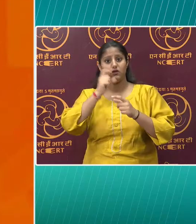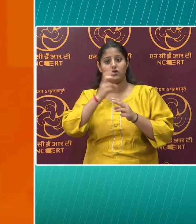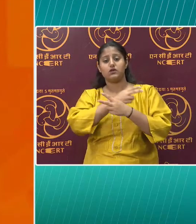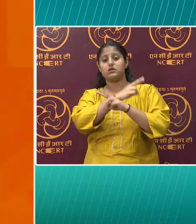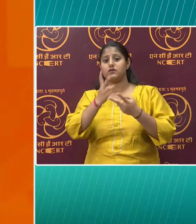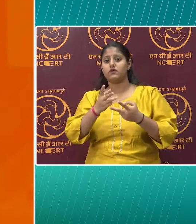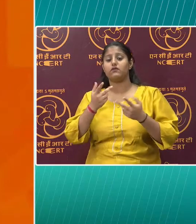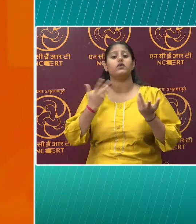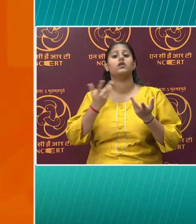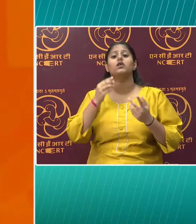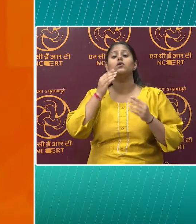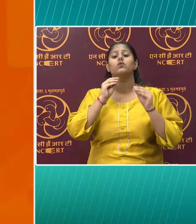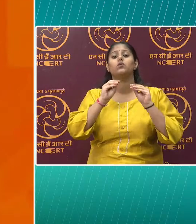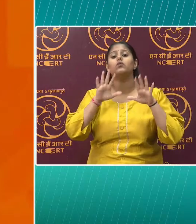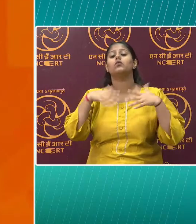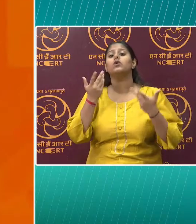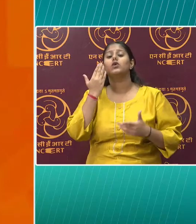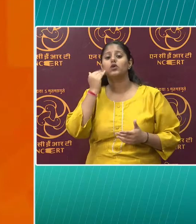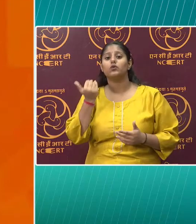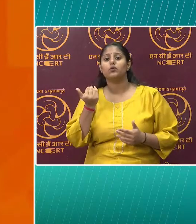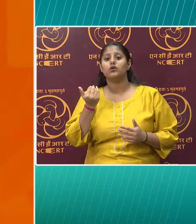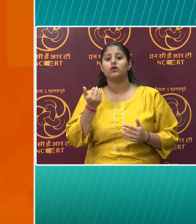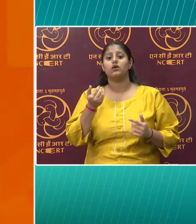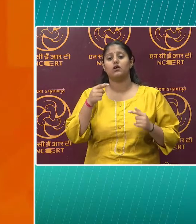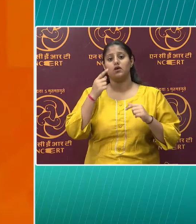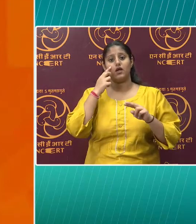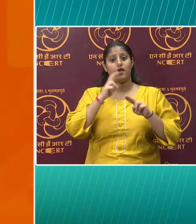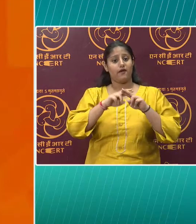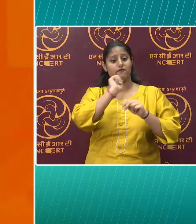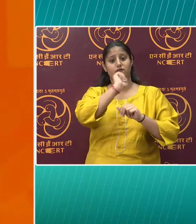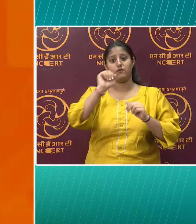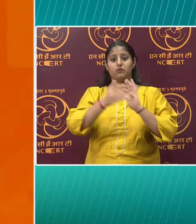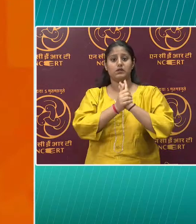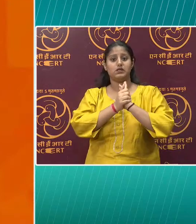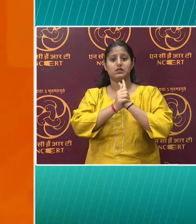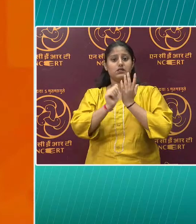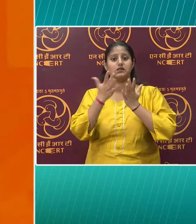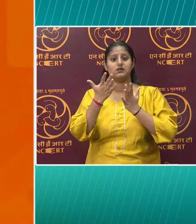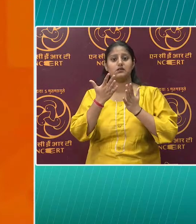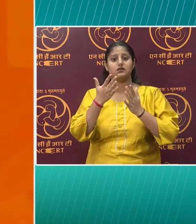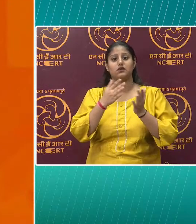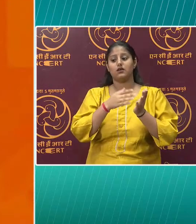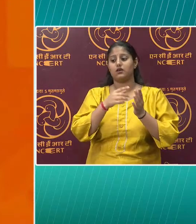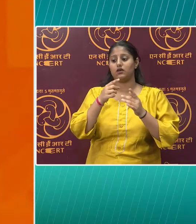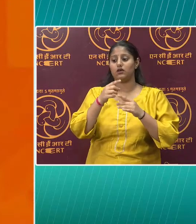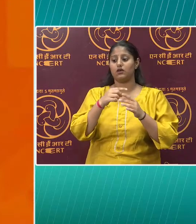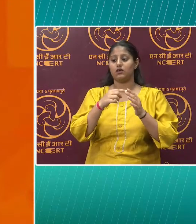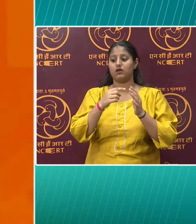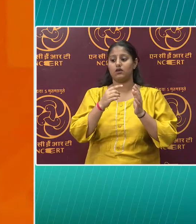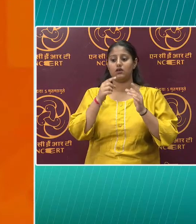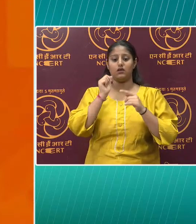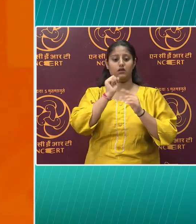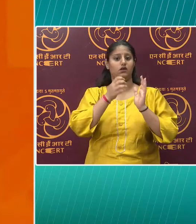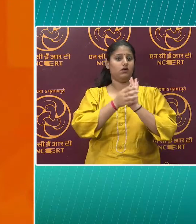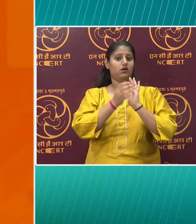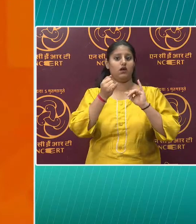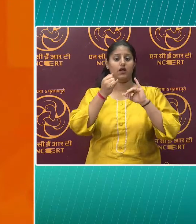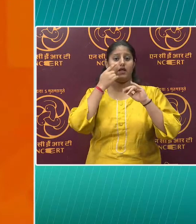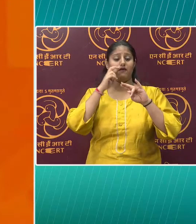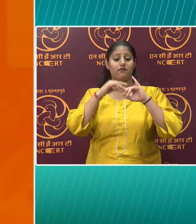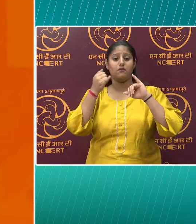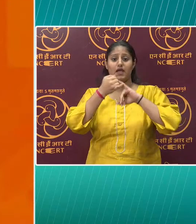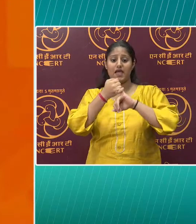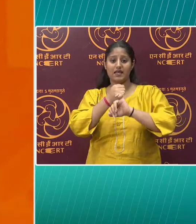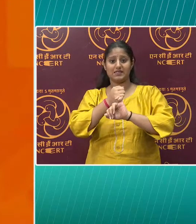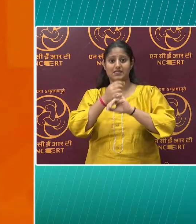Why? Because skill, if you don't skill them, let's remove S, you kill them. Right.